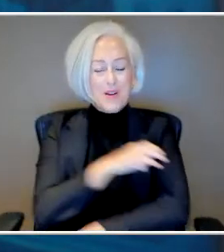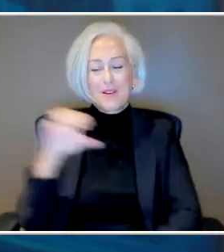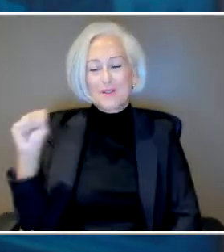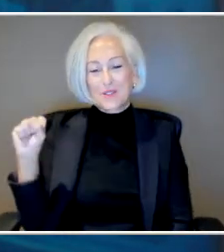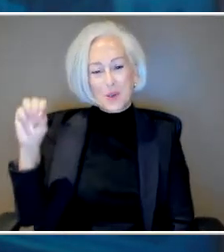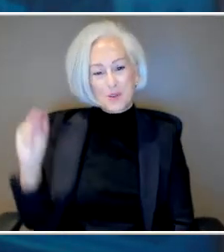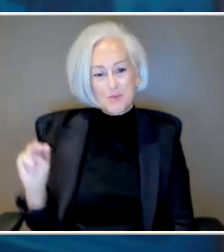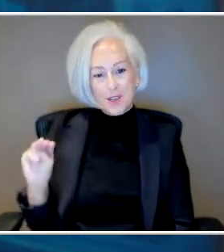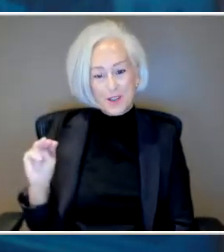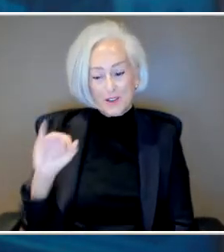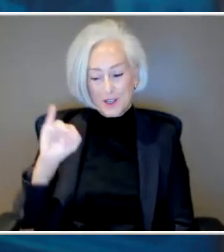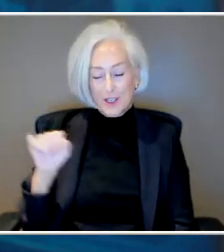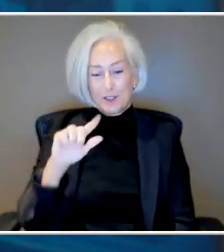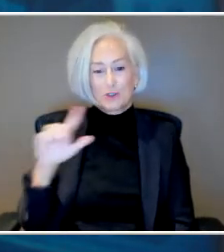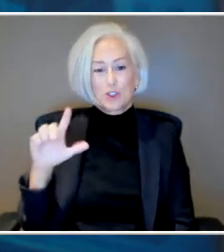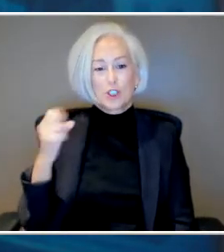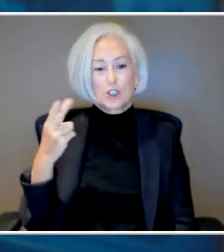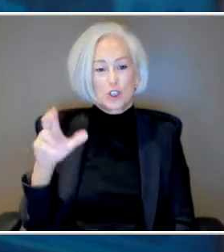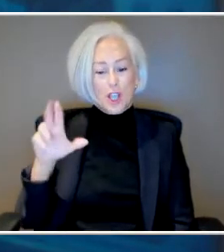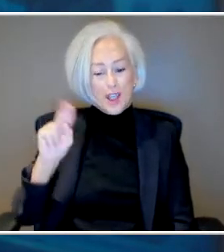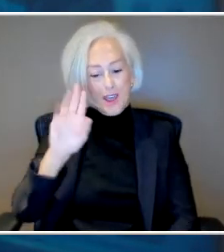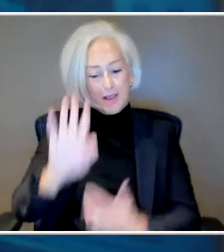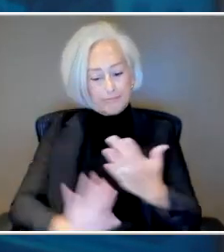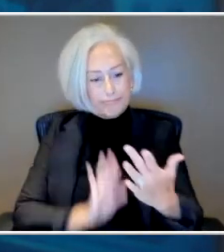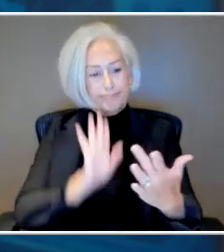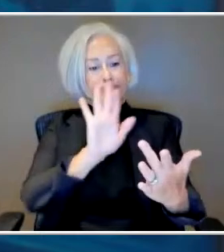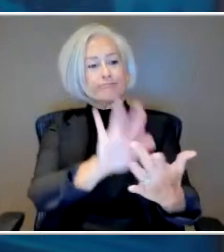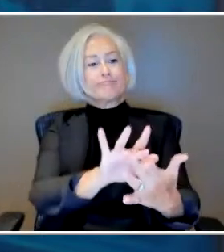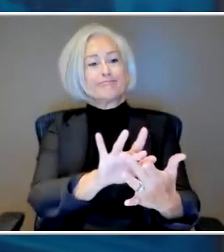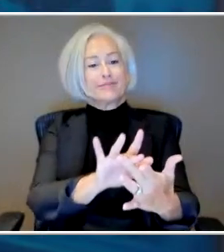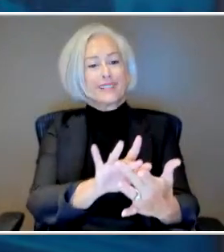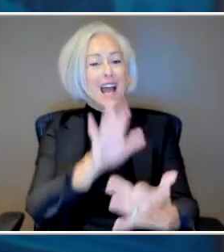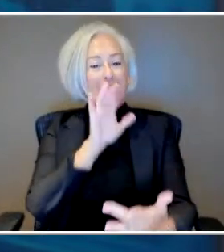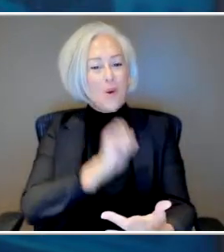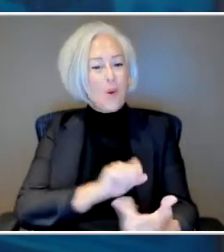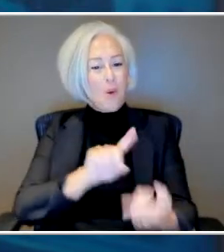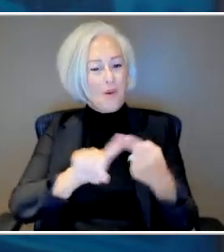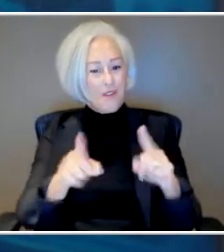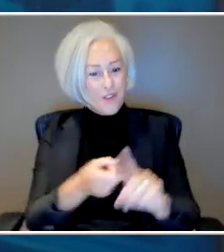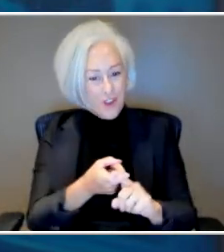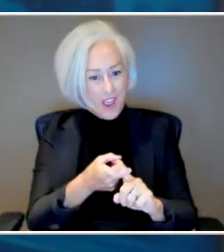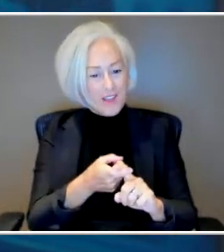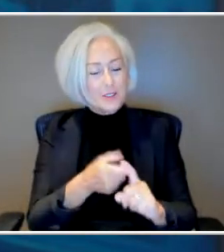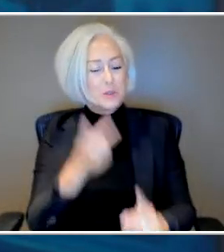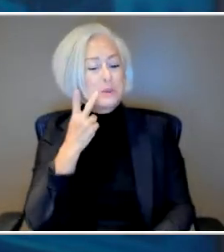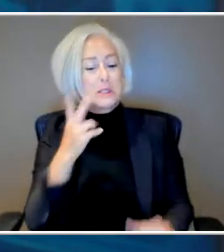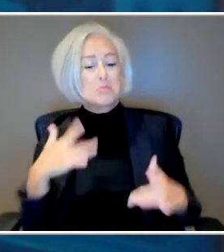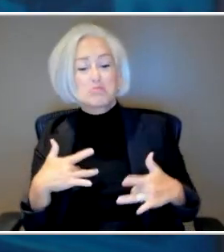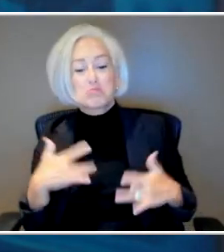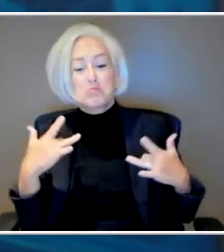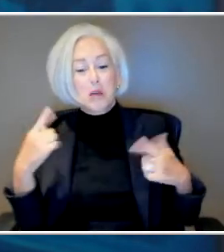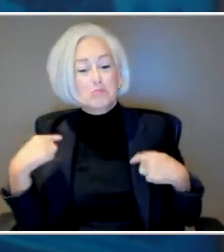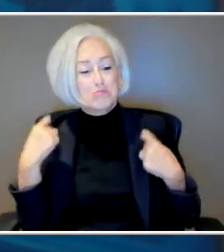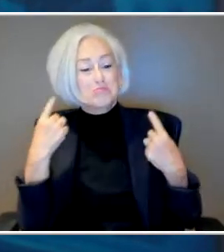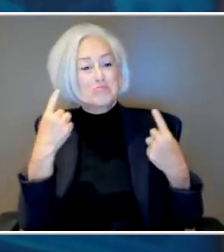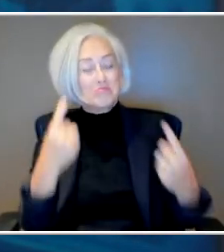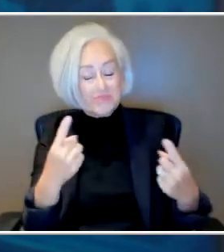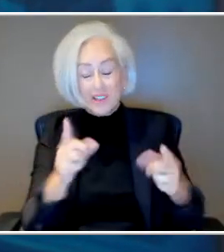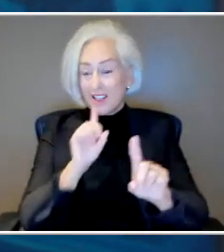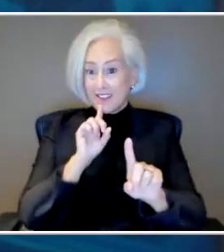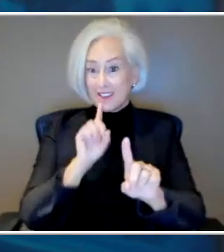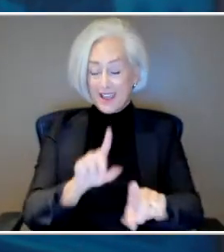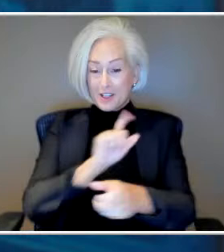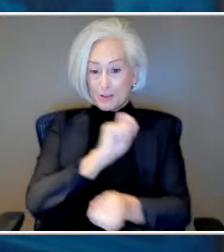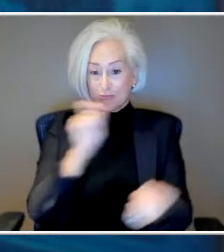out to an old classmate just to ask what she's been up to for the past couple of decades, the answer changed her life and